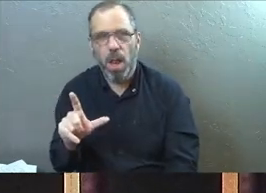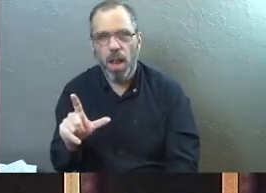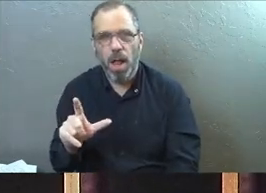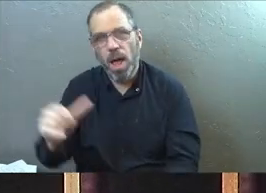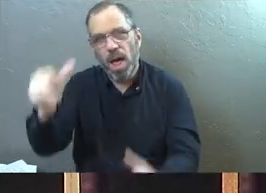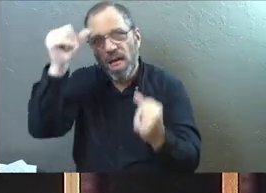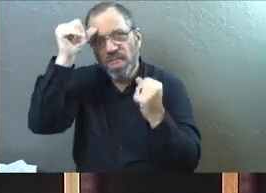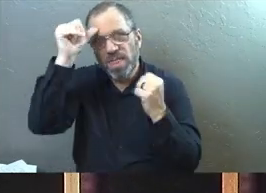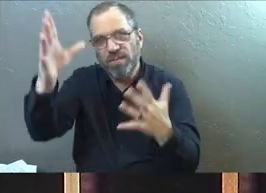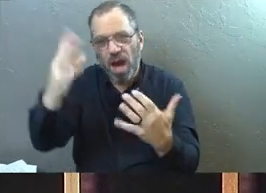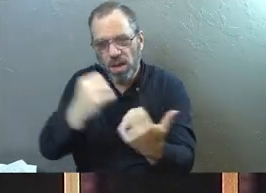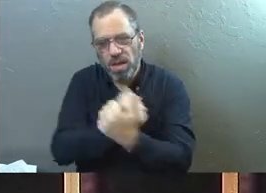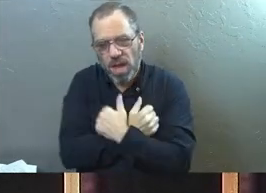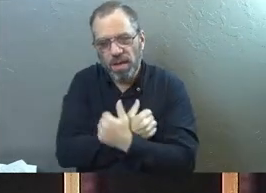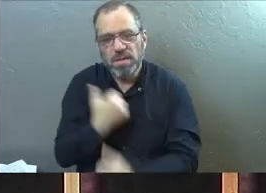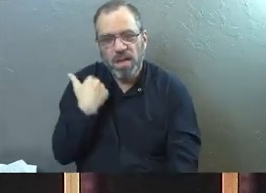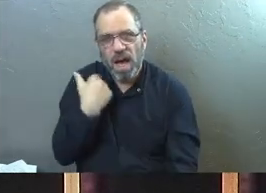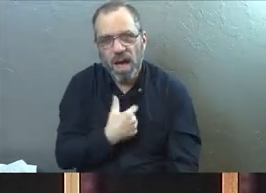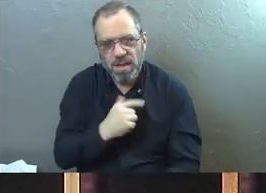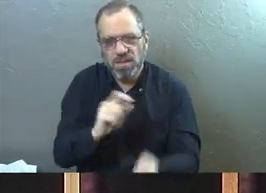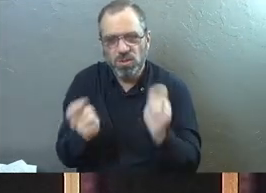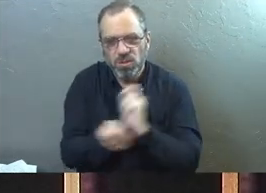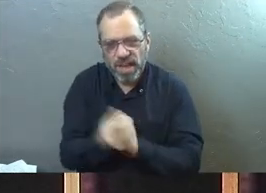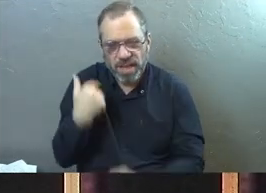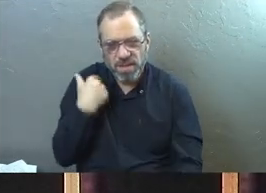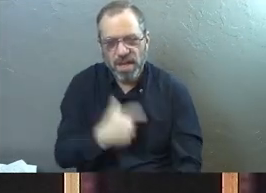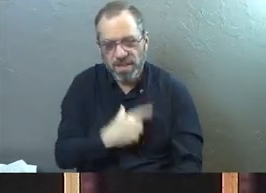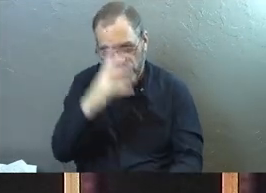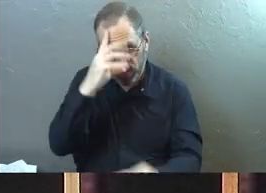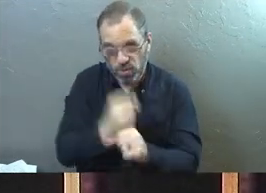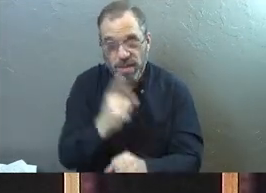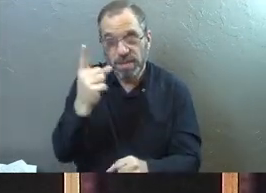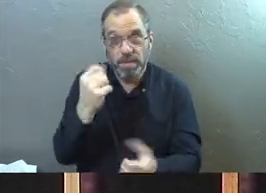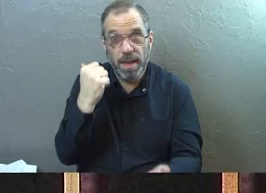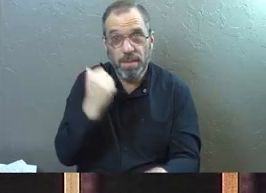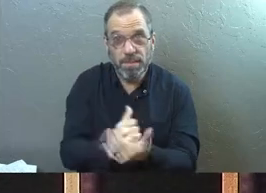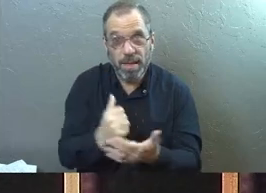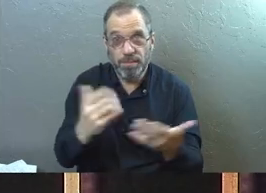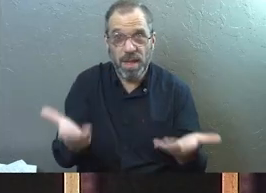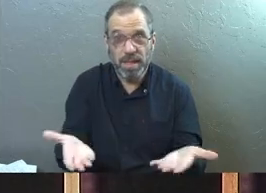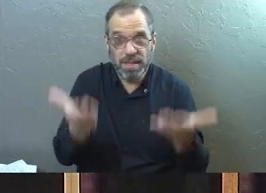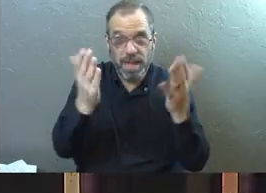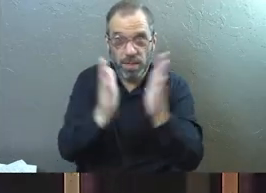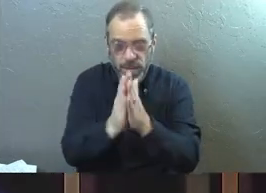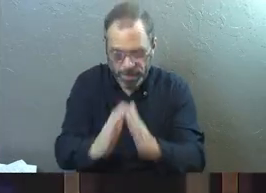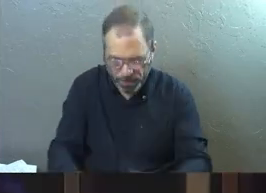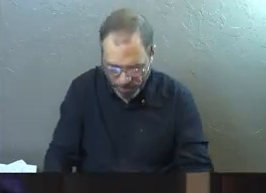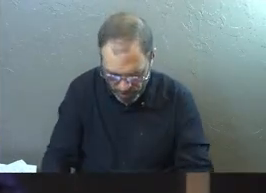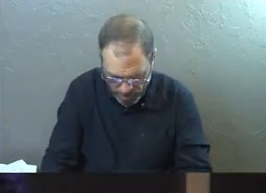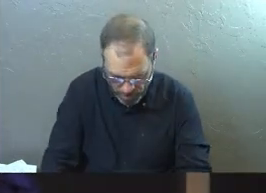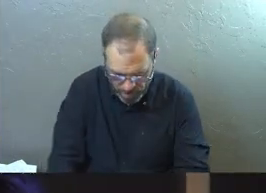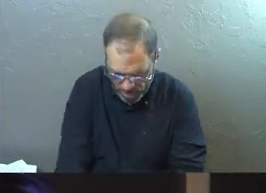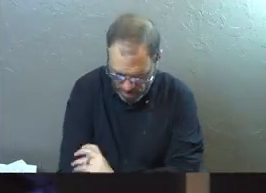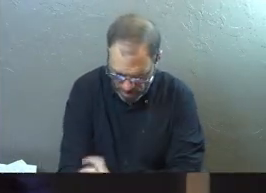The Father's heart to love us and to change us if we give him a chance and we trust him. Amen? You guys want to stand up we're going to pray together.